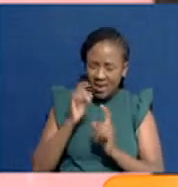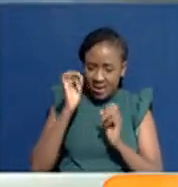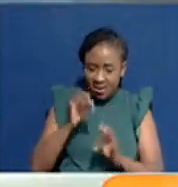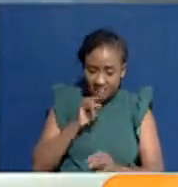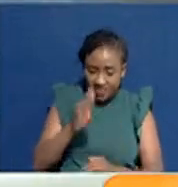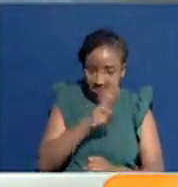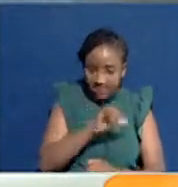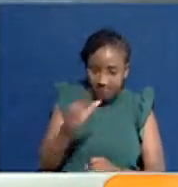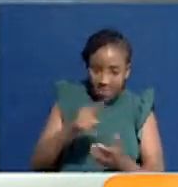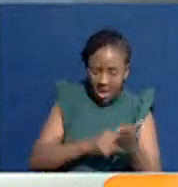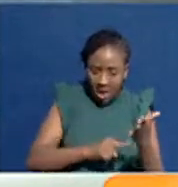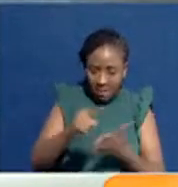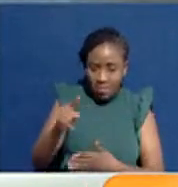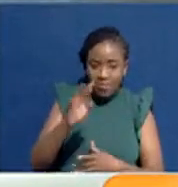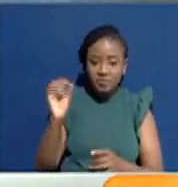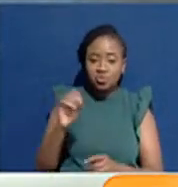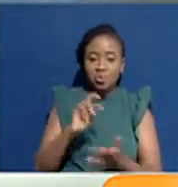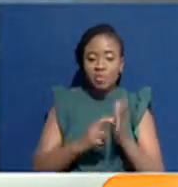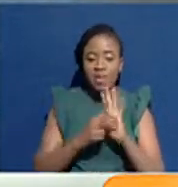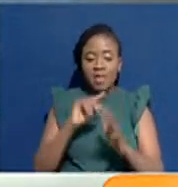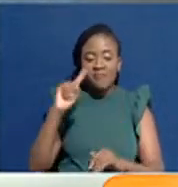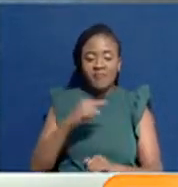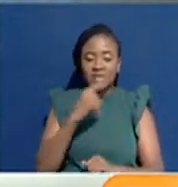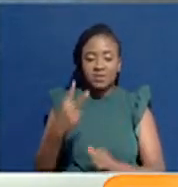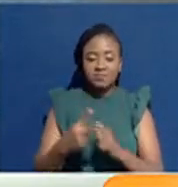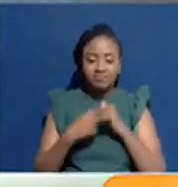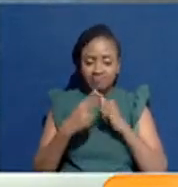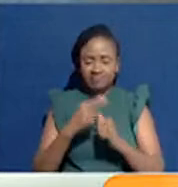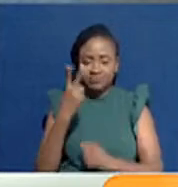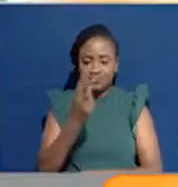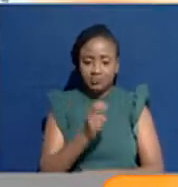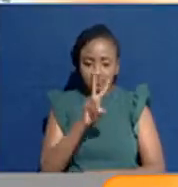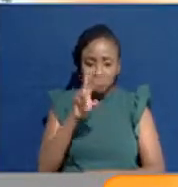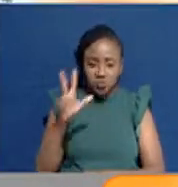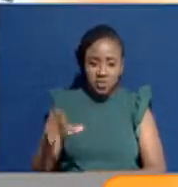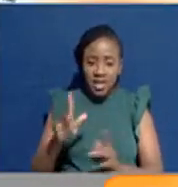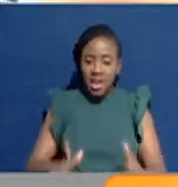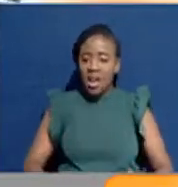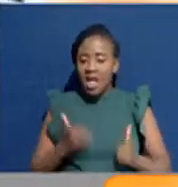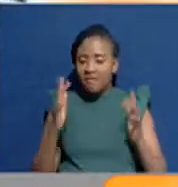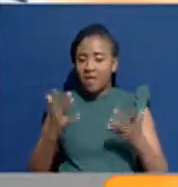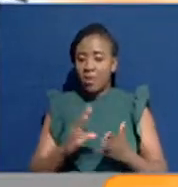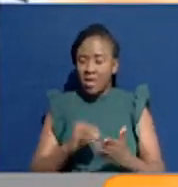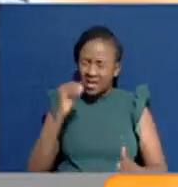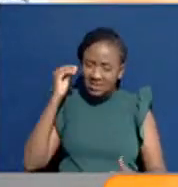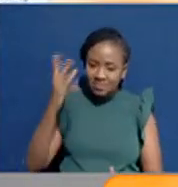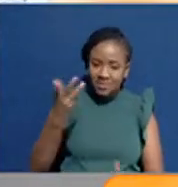it is, on the 1st of July 2023, mm-hmm. will life be more expensive or cheaper?